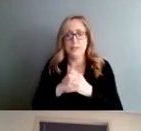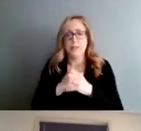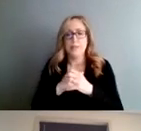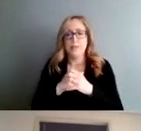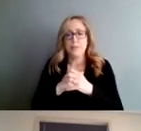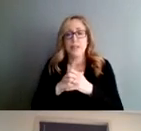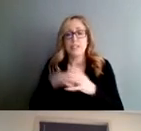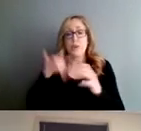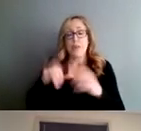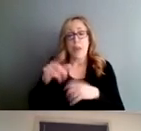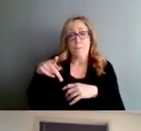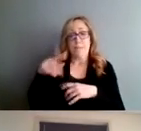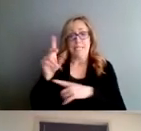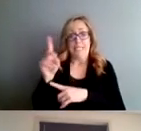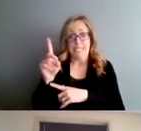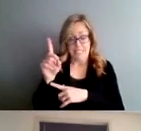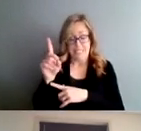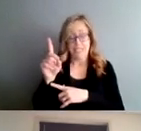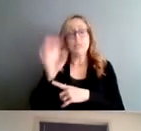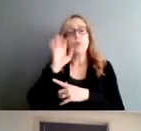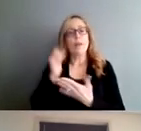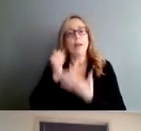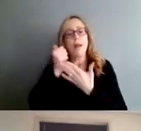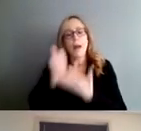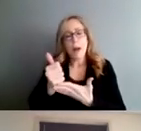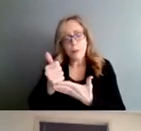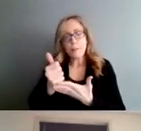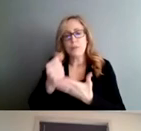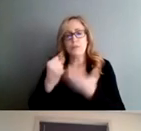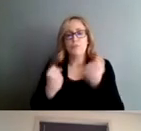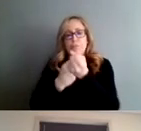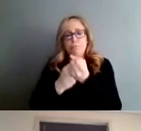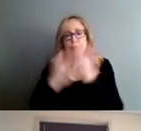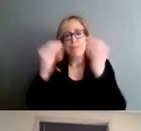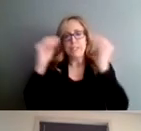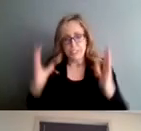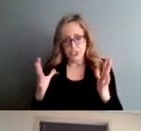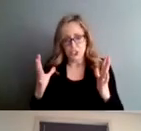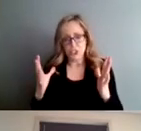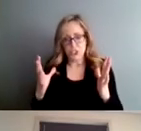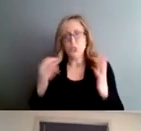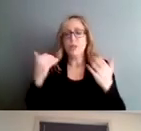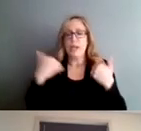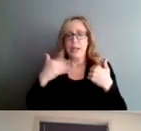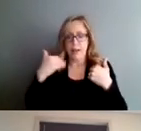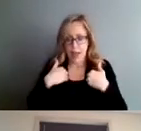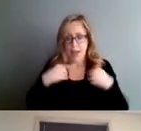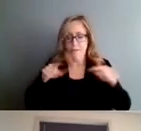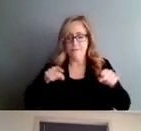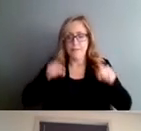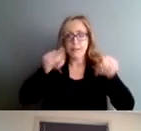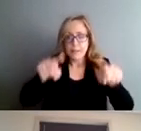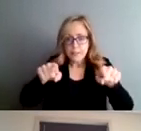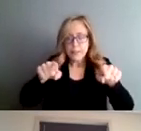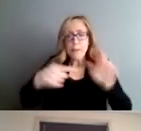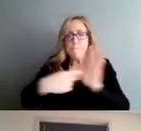PD will help to support teachers in creating the concurrent teaching